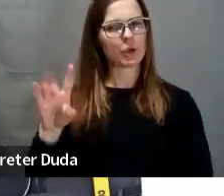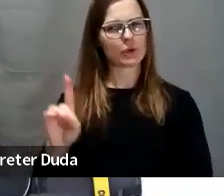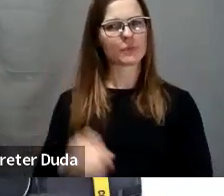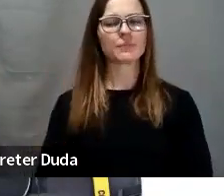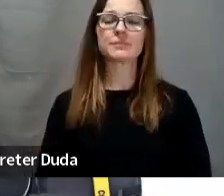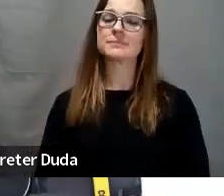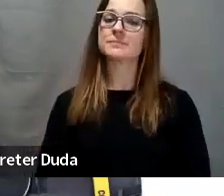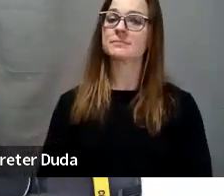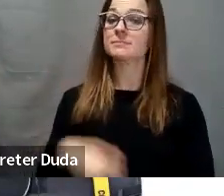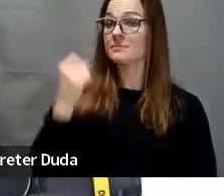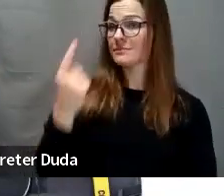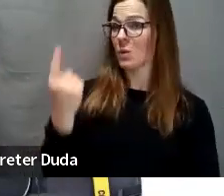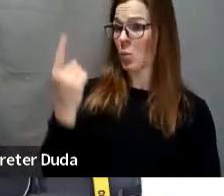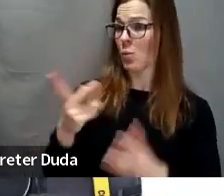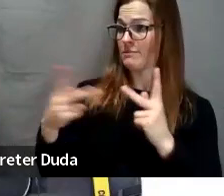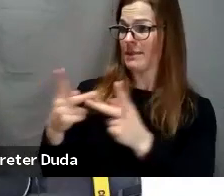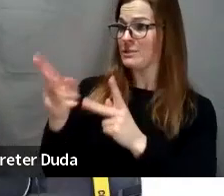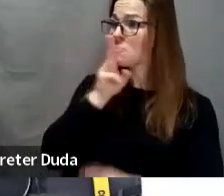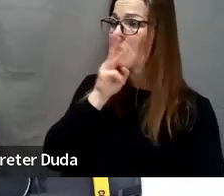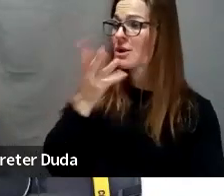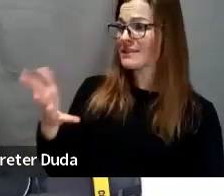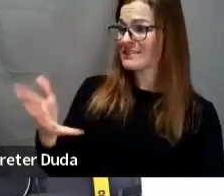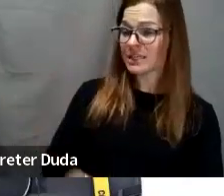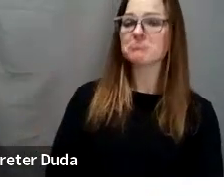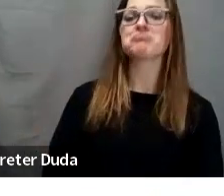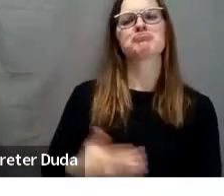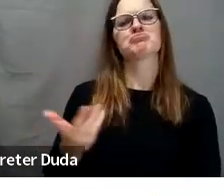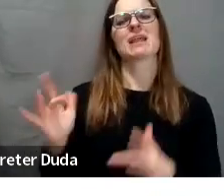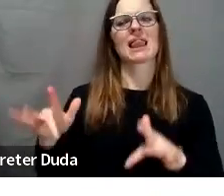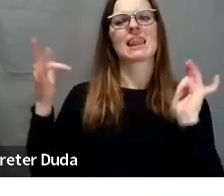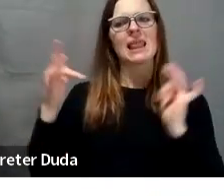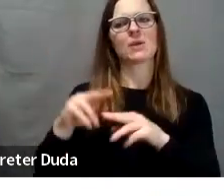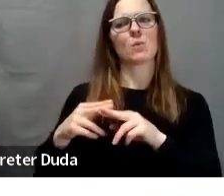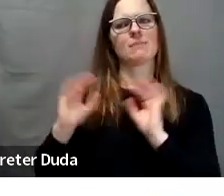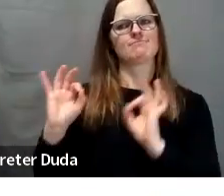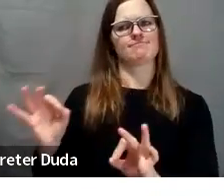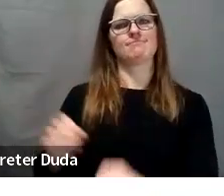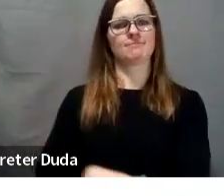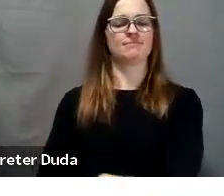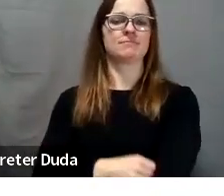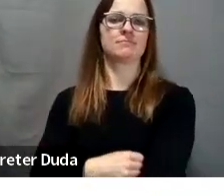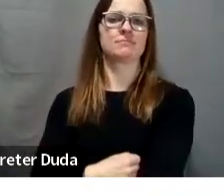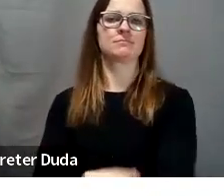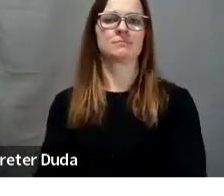But if you just got one place that you're watering, I think a lightweight one would work really well.